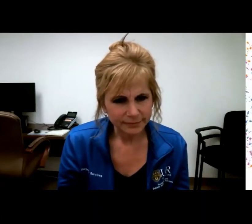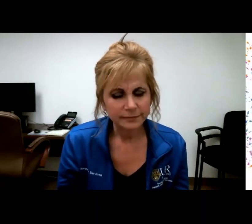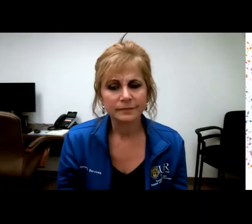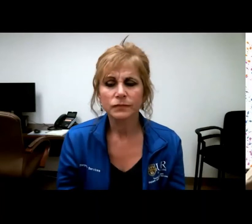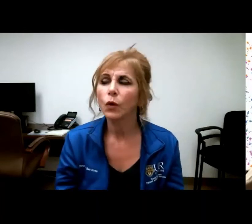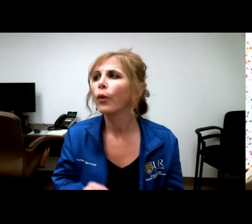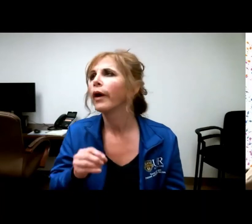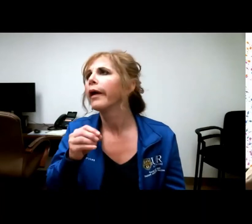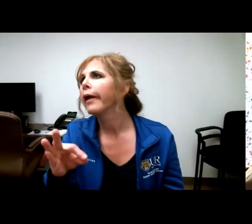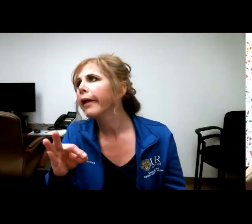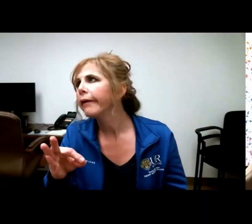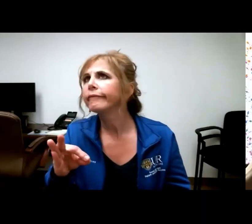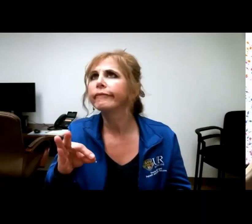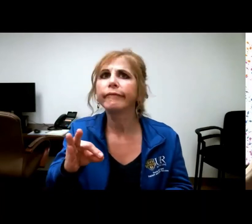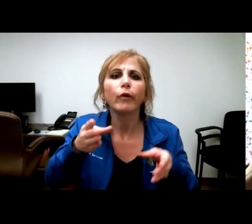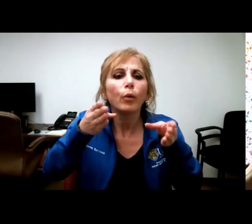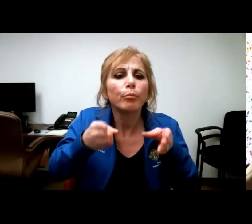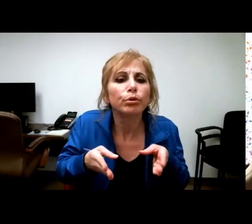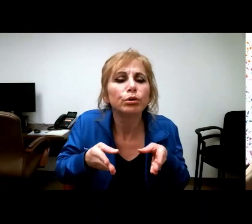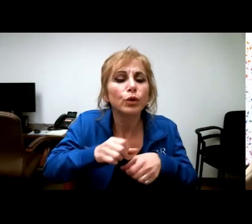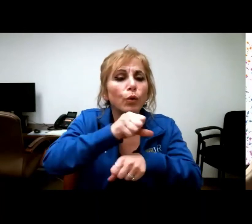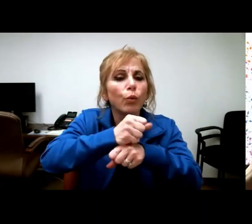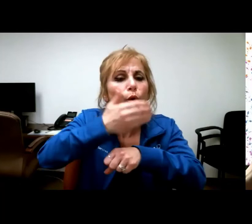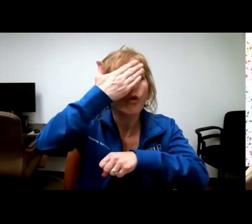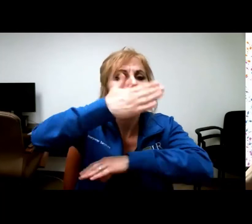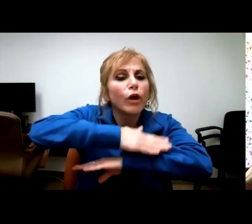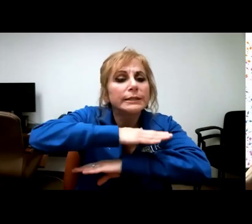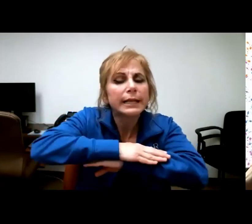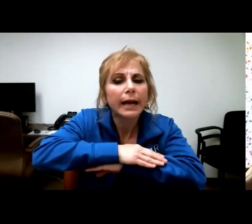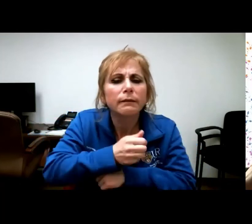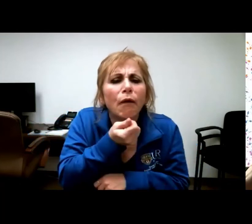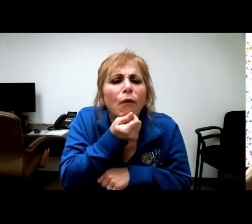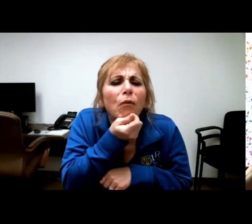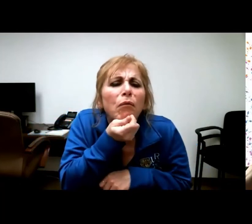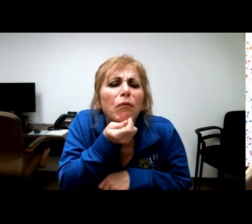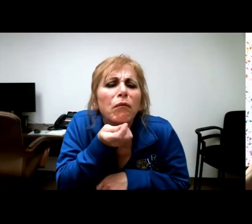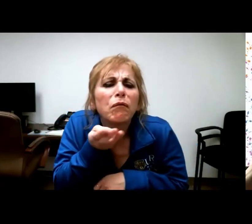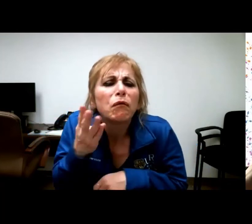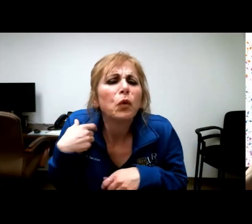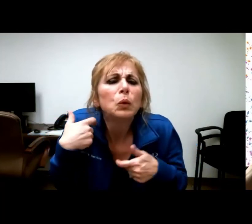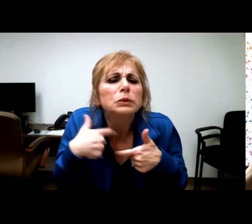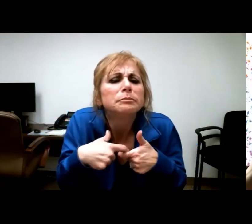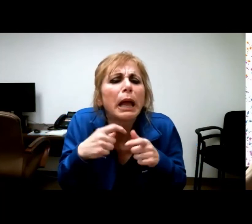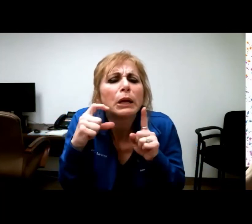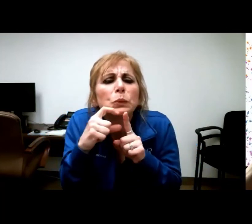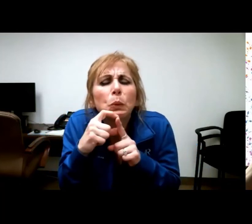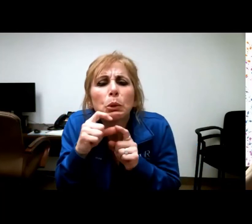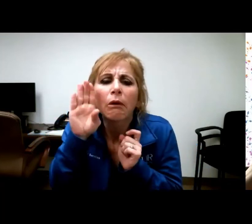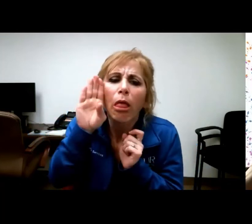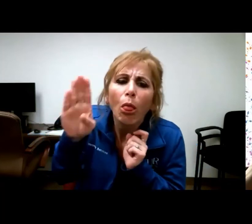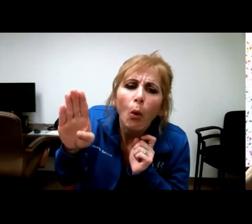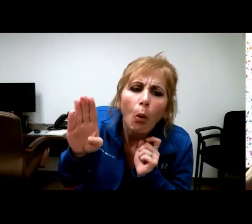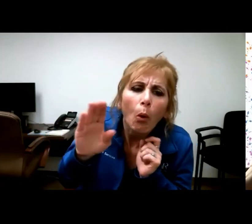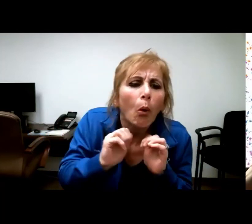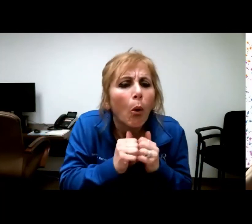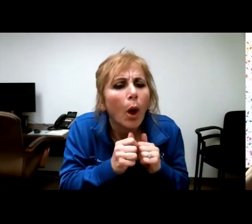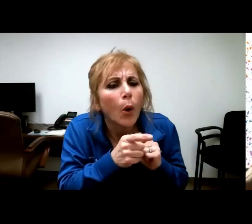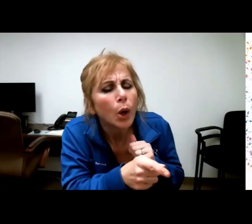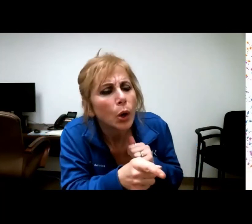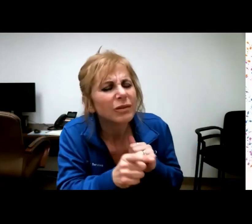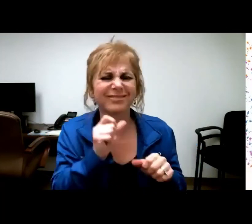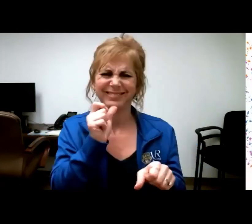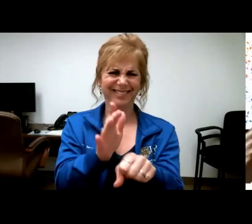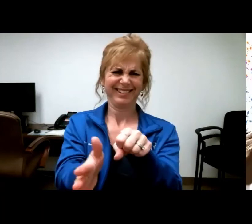say hello and thank you and goodbye in Spanish. We need to have language access at a higher level, and